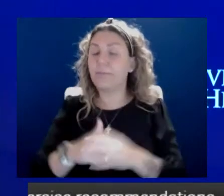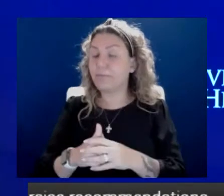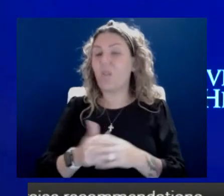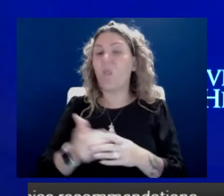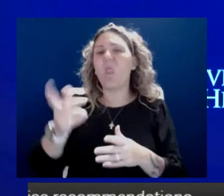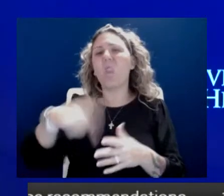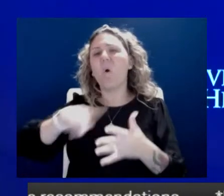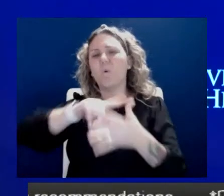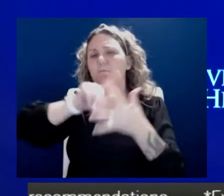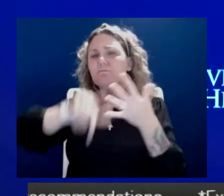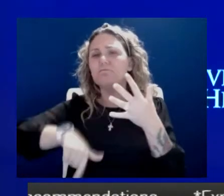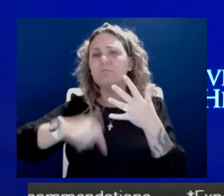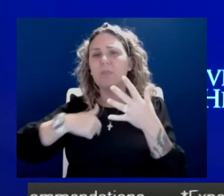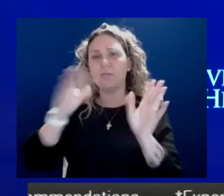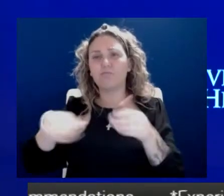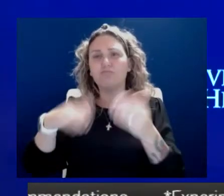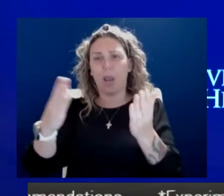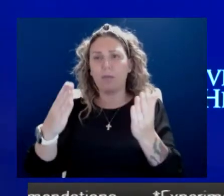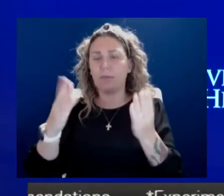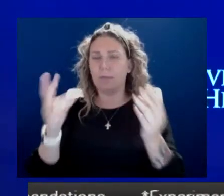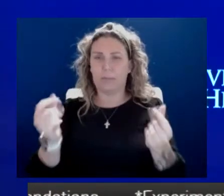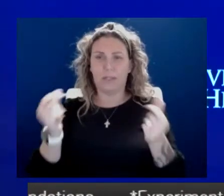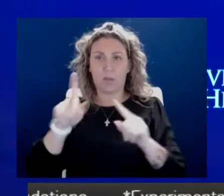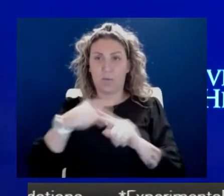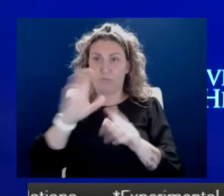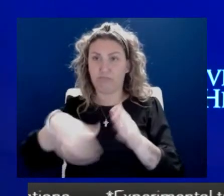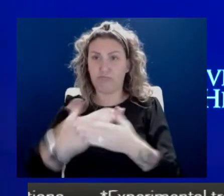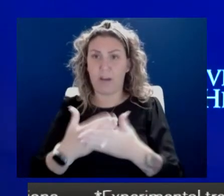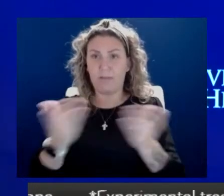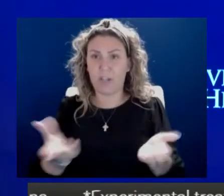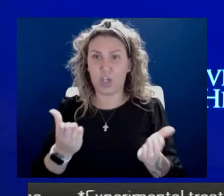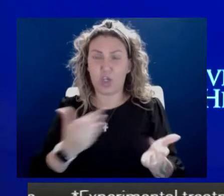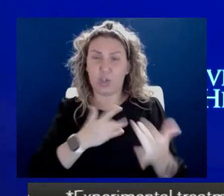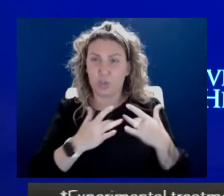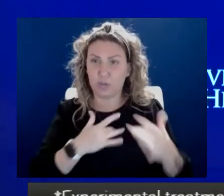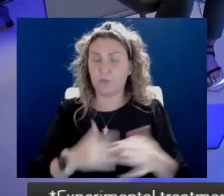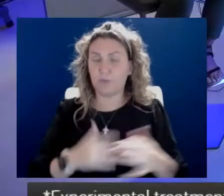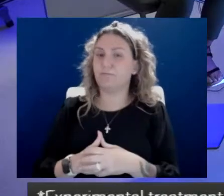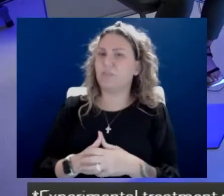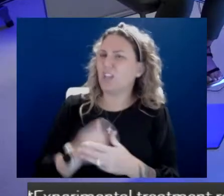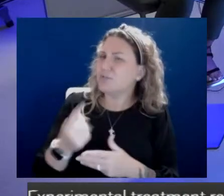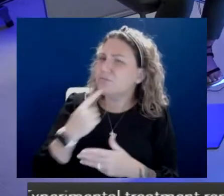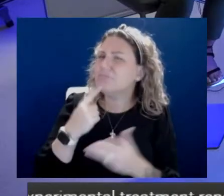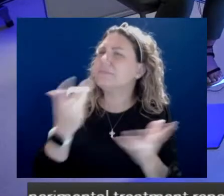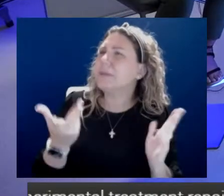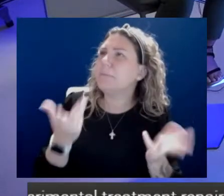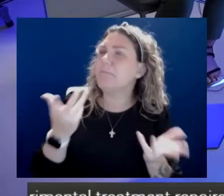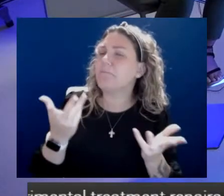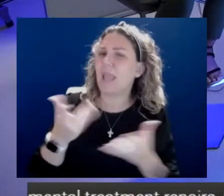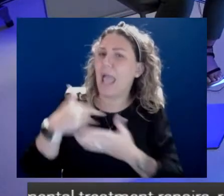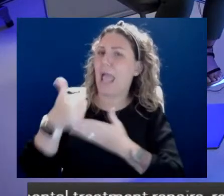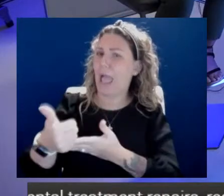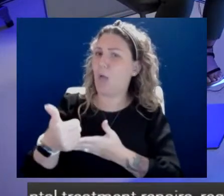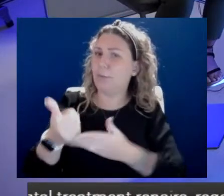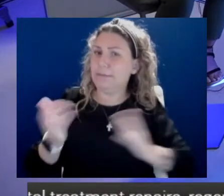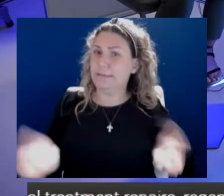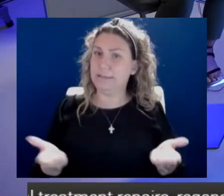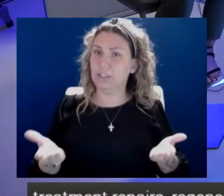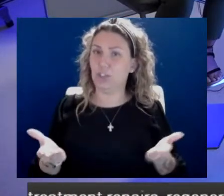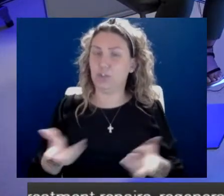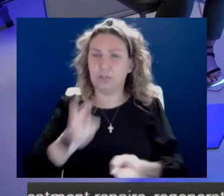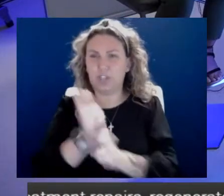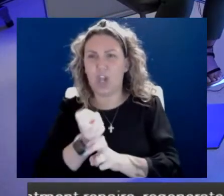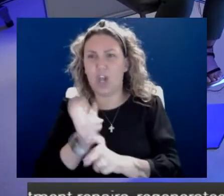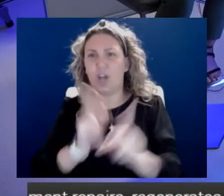I would recommend right away when you get here and you have those concerns. Well, I think what you're saying is help is out there, but I think it's hard because when people think of the big